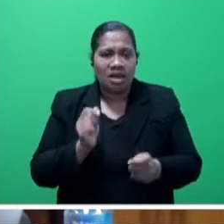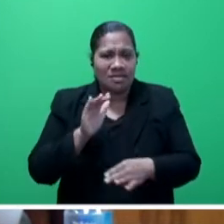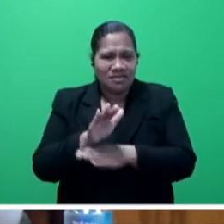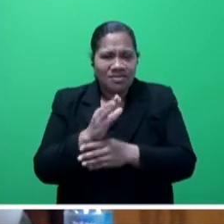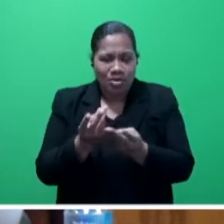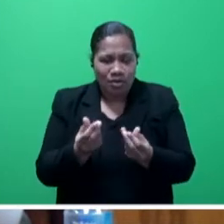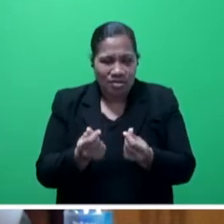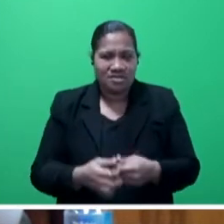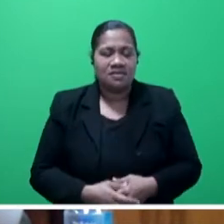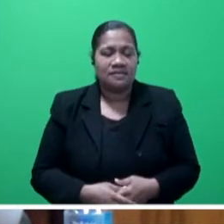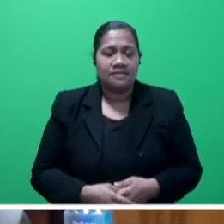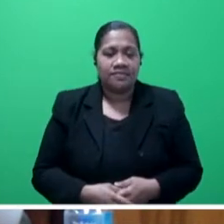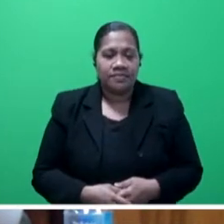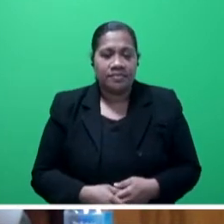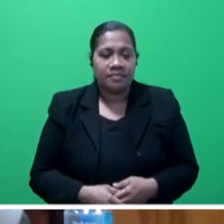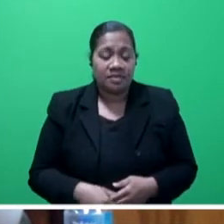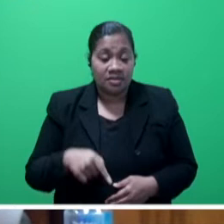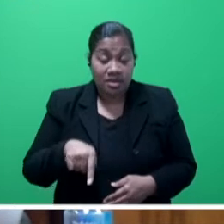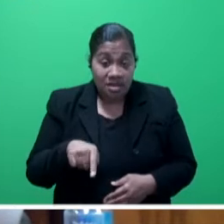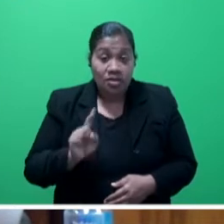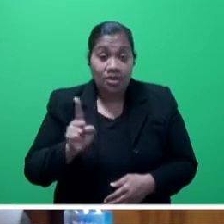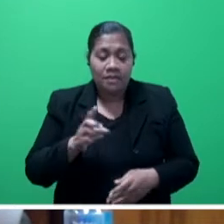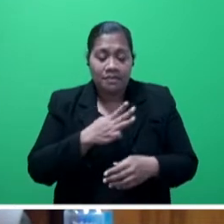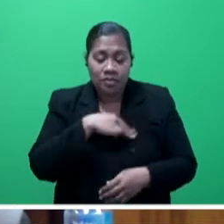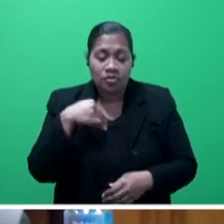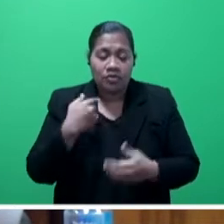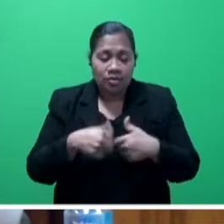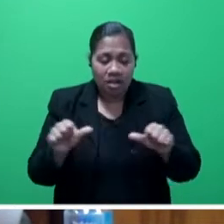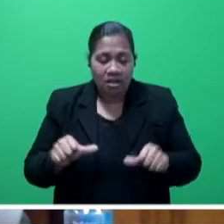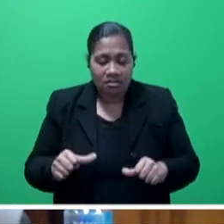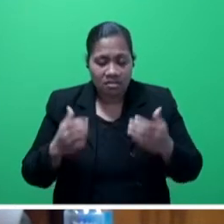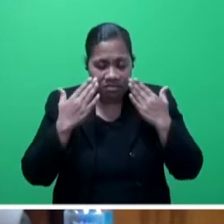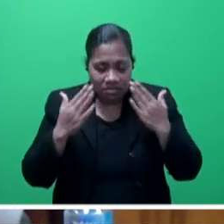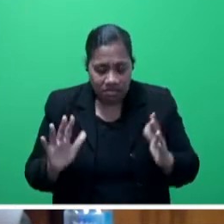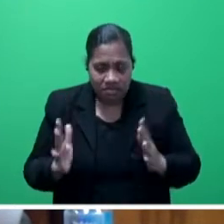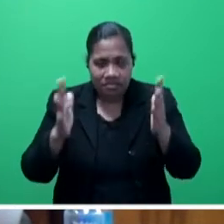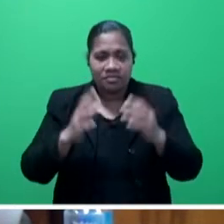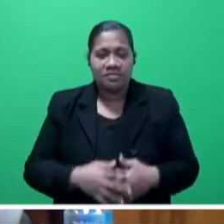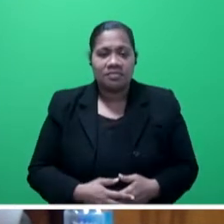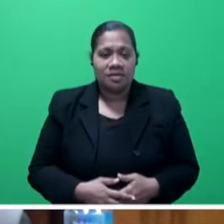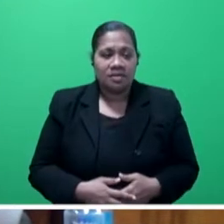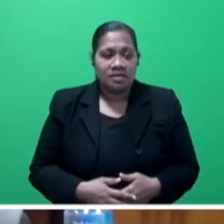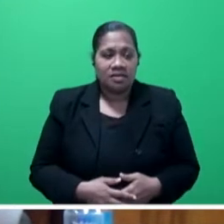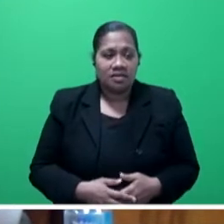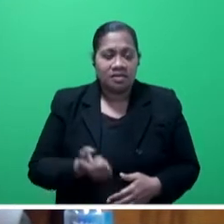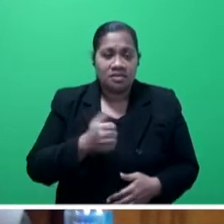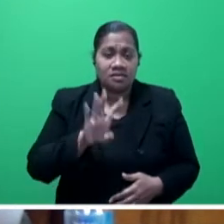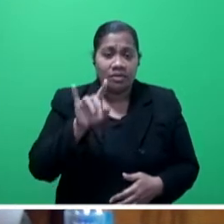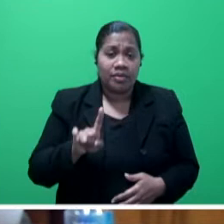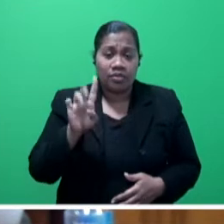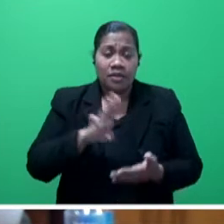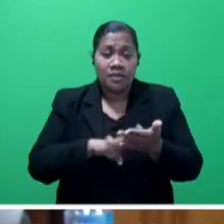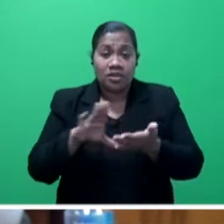currency. In this regard, the Ministry of Agriculture acknowledges with gratitude the appropriation of $64.1 million for the